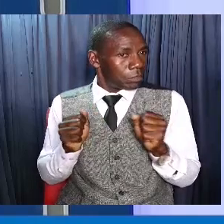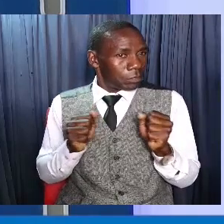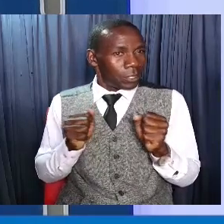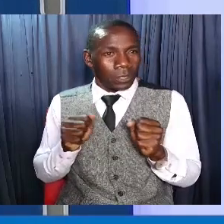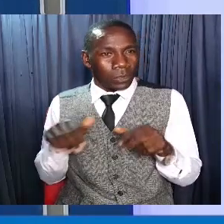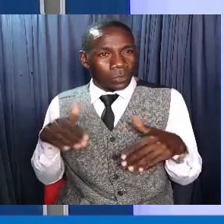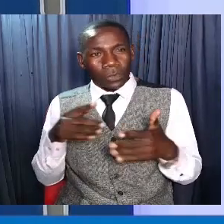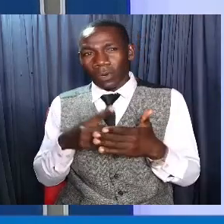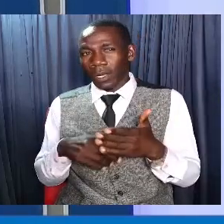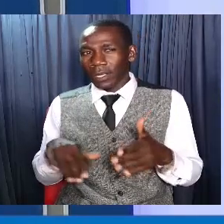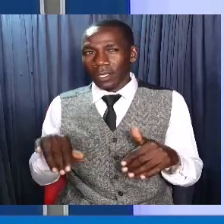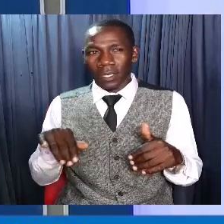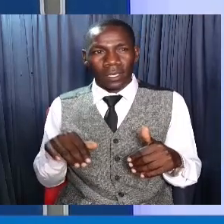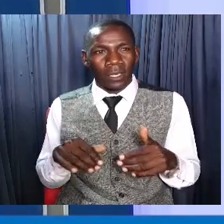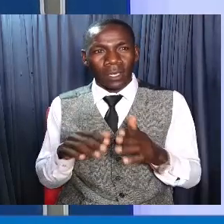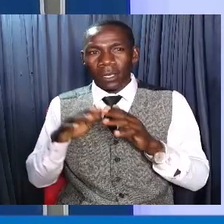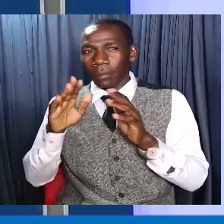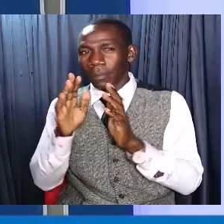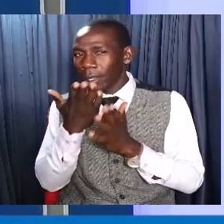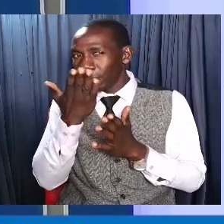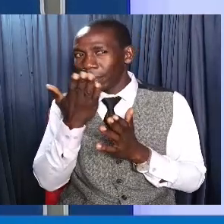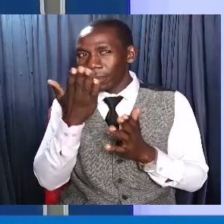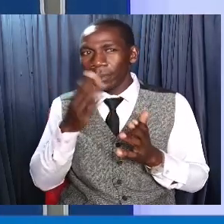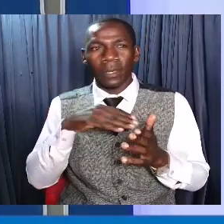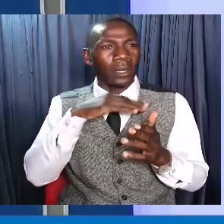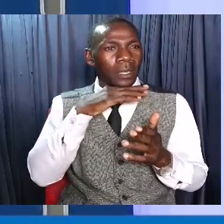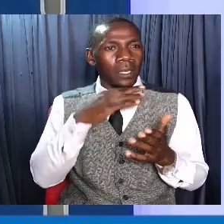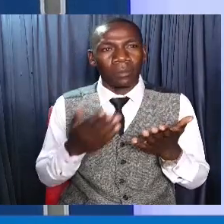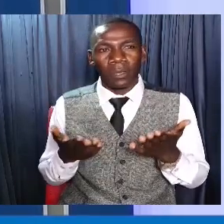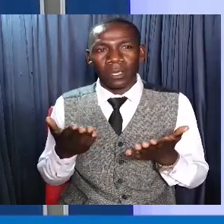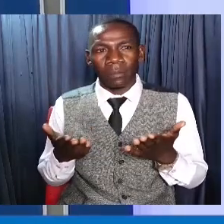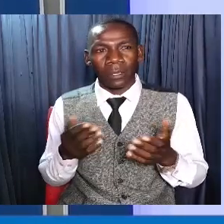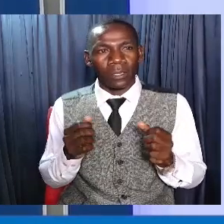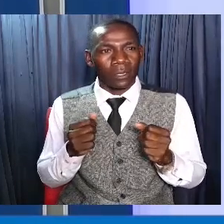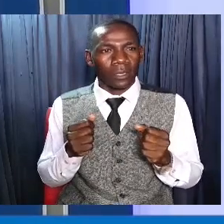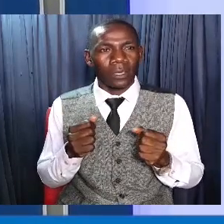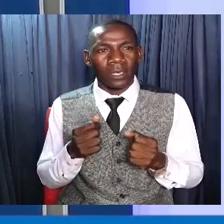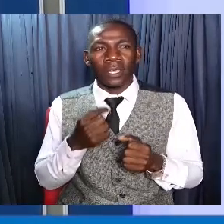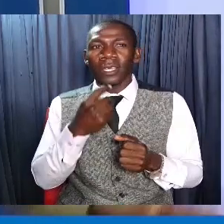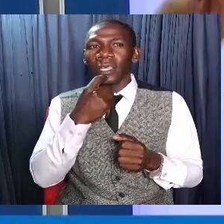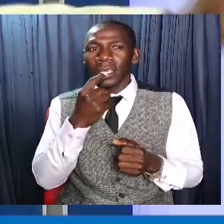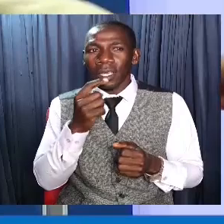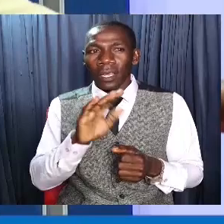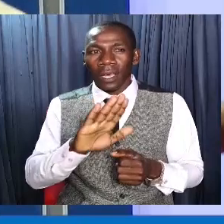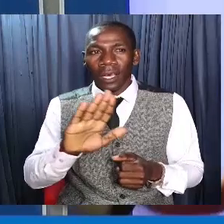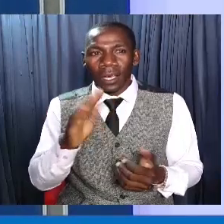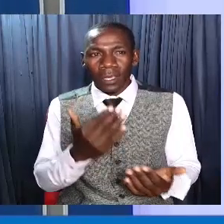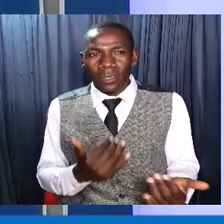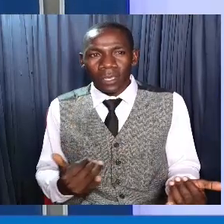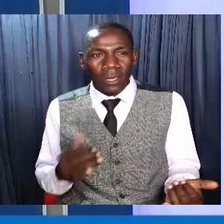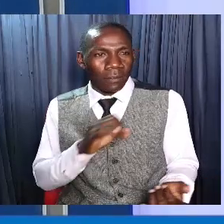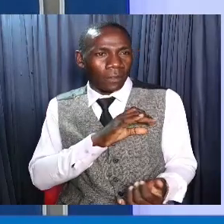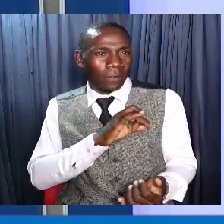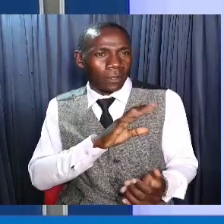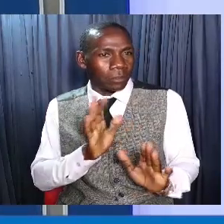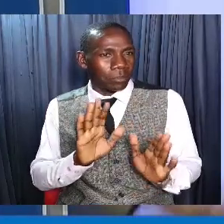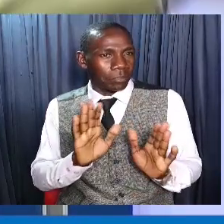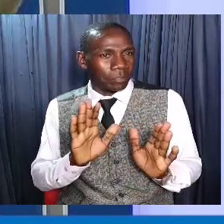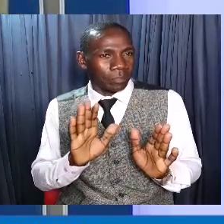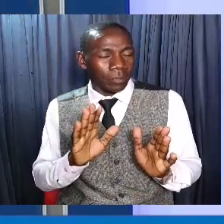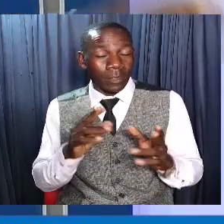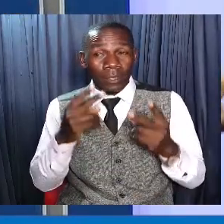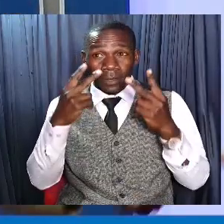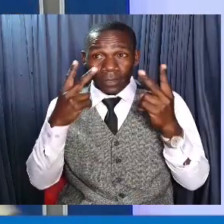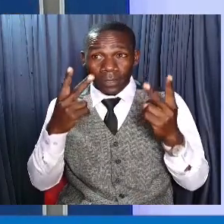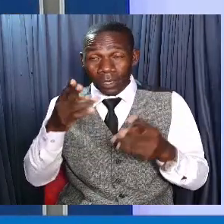don't know what will I do. Nilirogwa na mchawi alikufa. I was bewitched and the sorcerer died maybe. Akawaambia wanawe msiogope. She told her children, you don't fear.